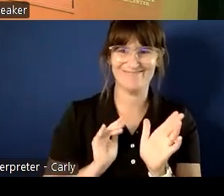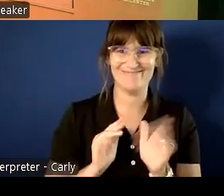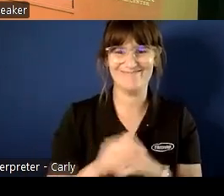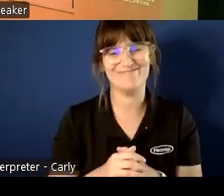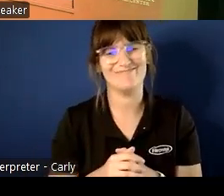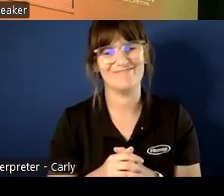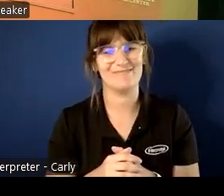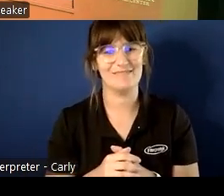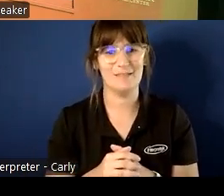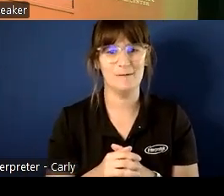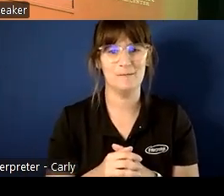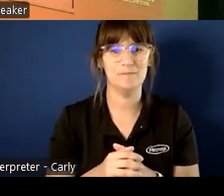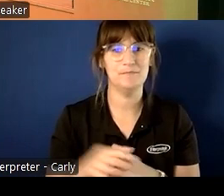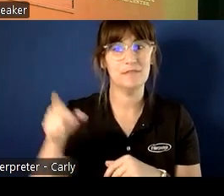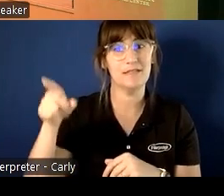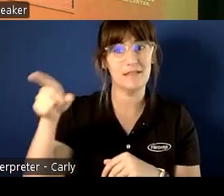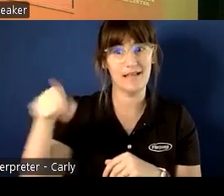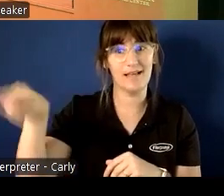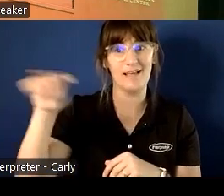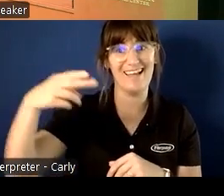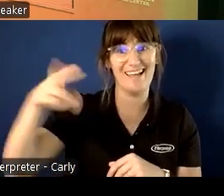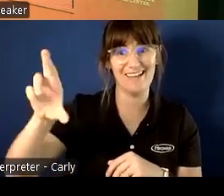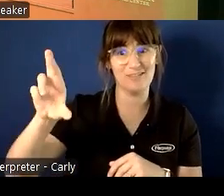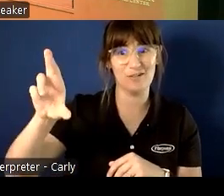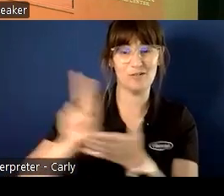who are kind of deciding what